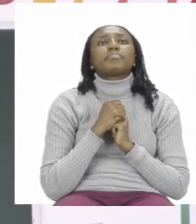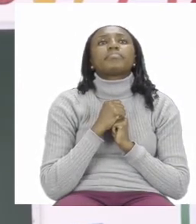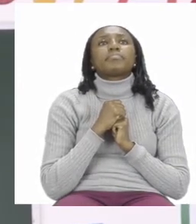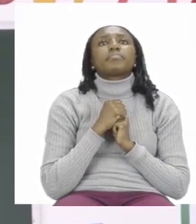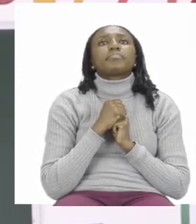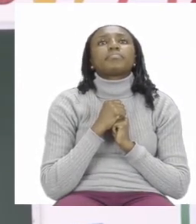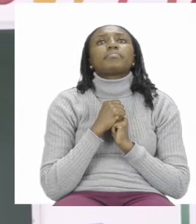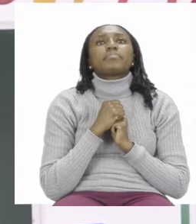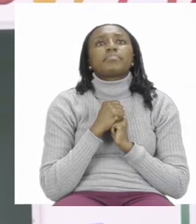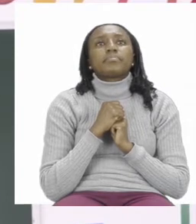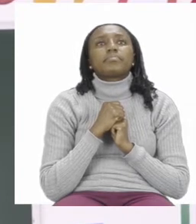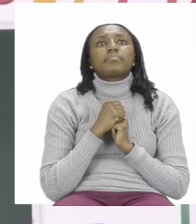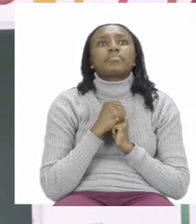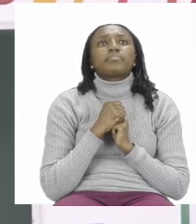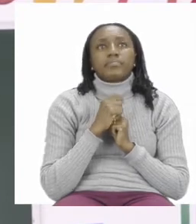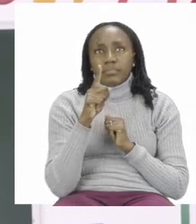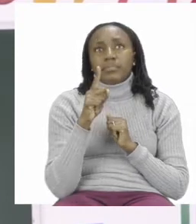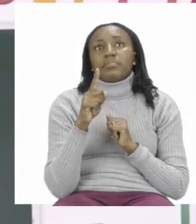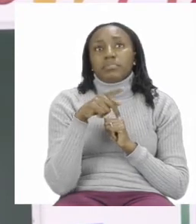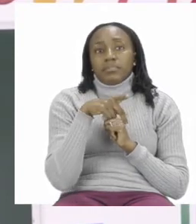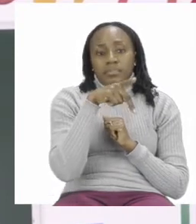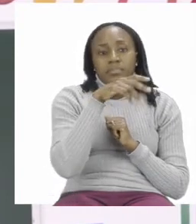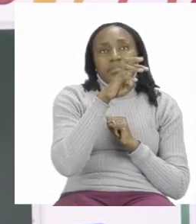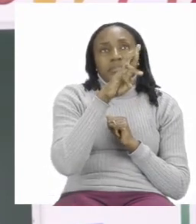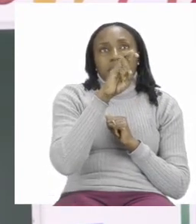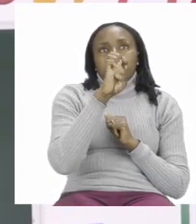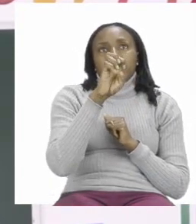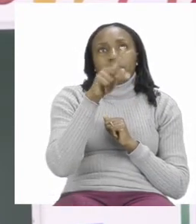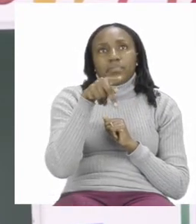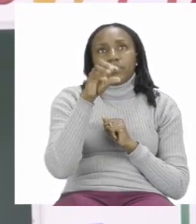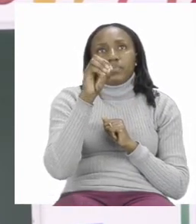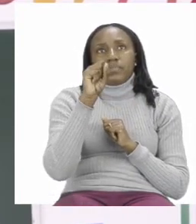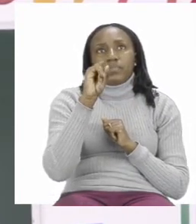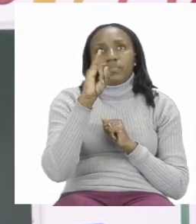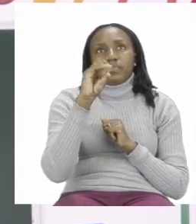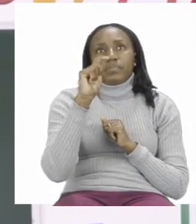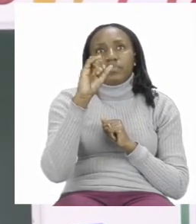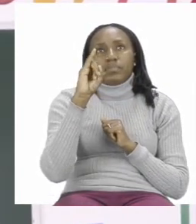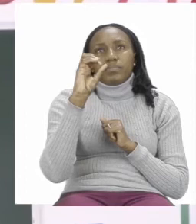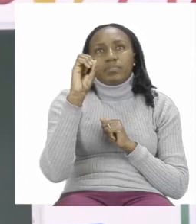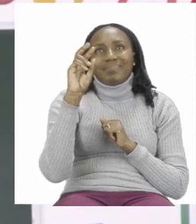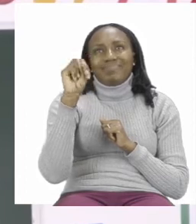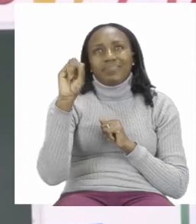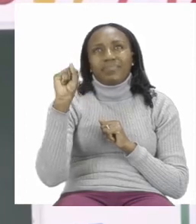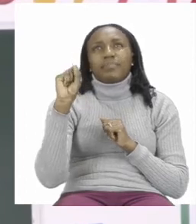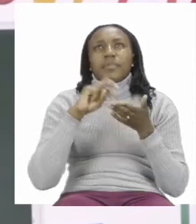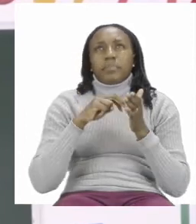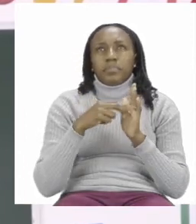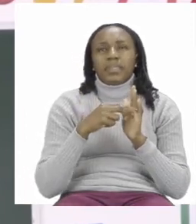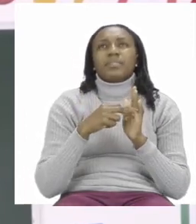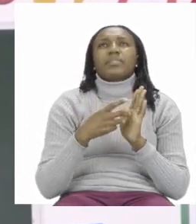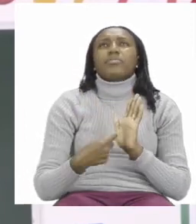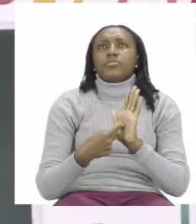remember, help us show where something is. So if below means under the